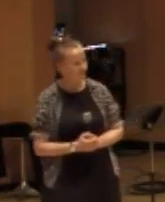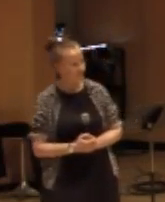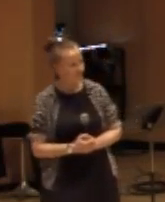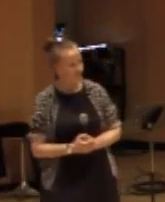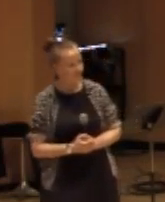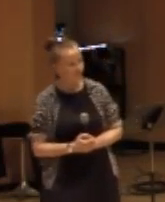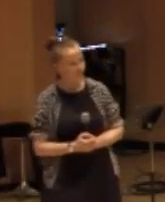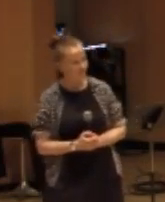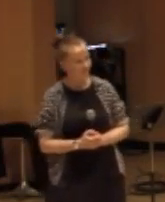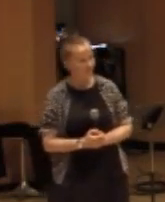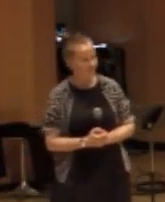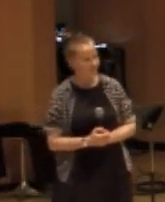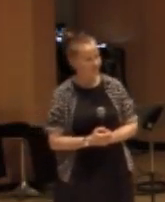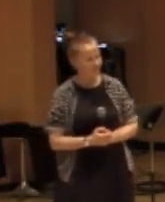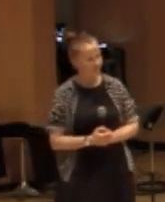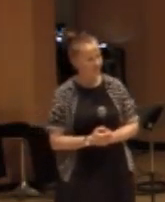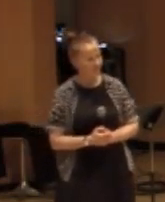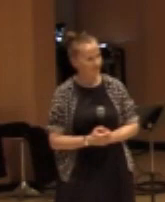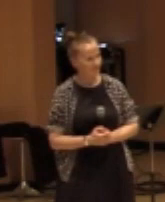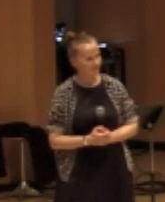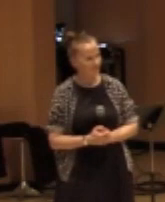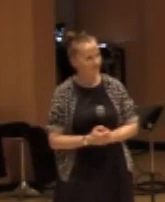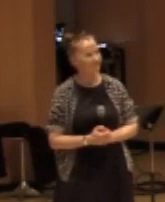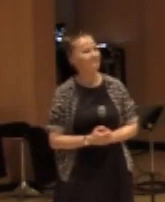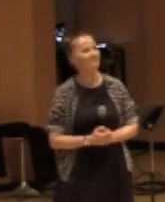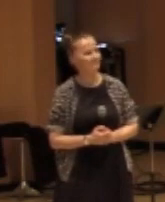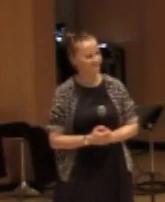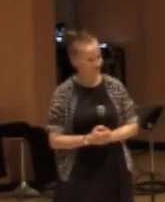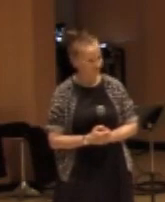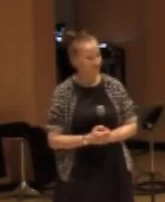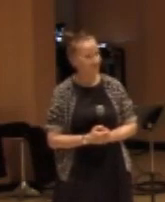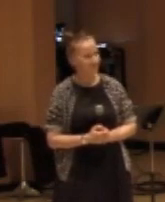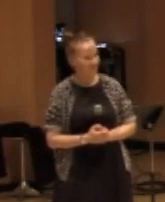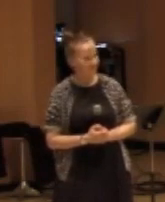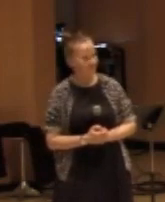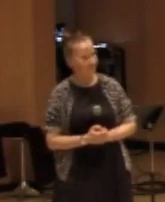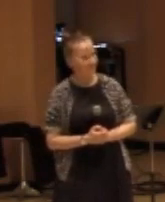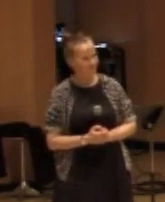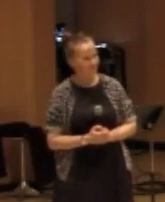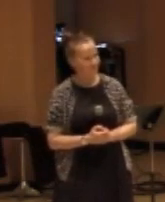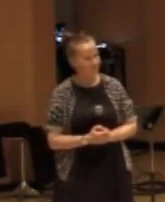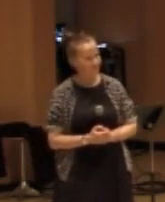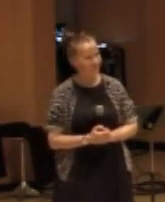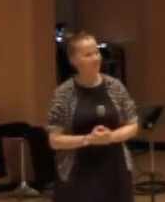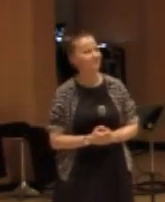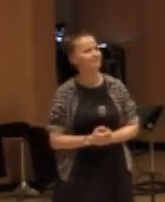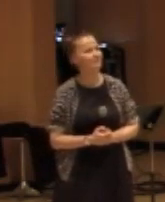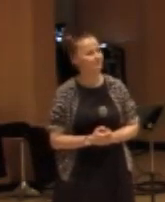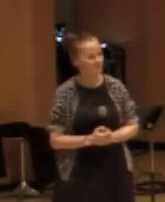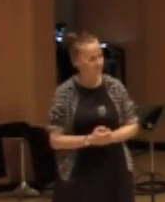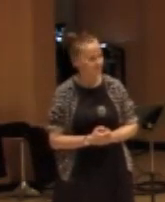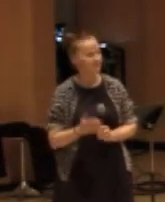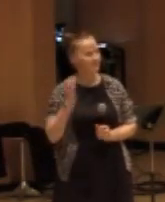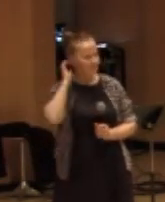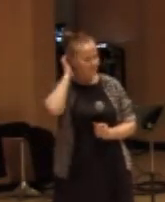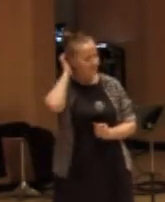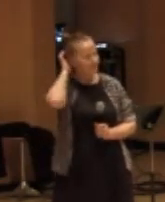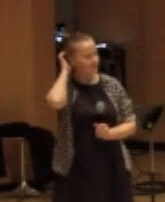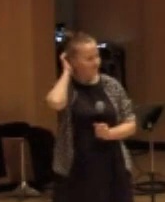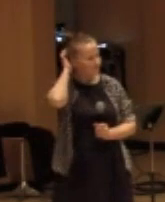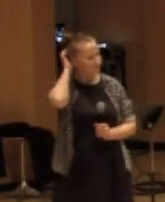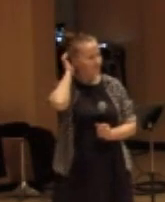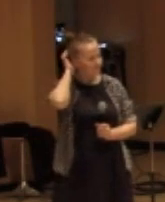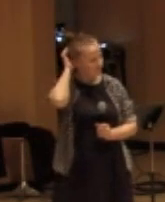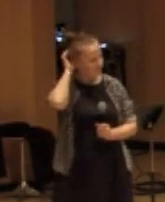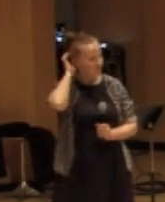because I think my own ear has attuned to this kind of dramatic text but more so and you